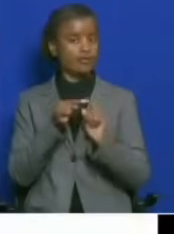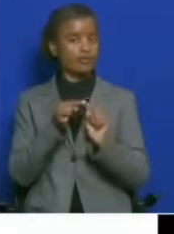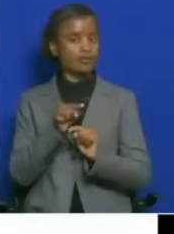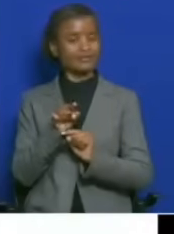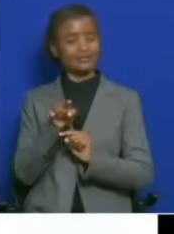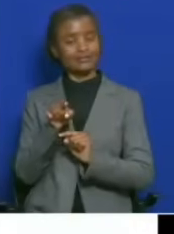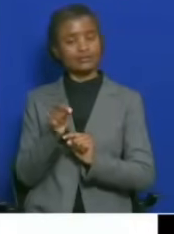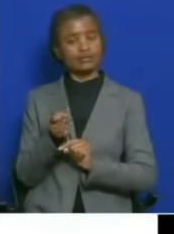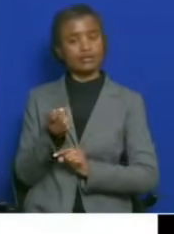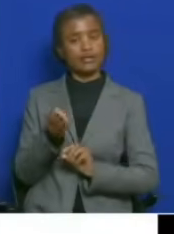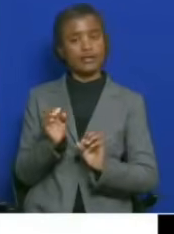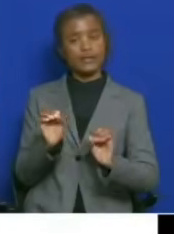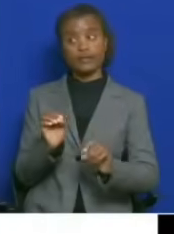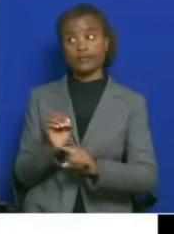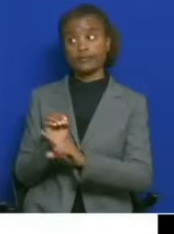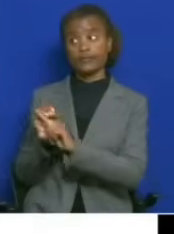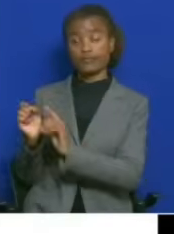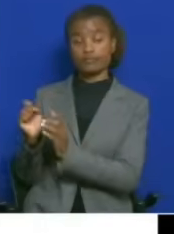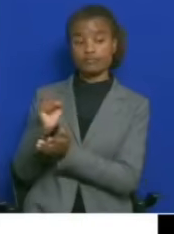man now.